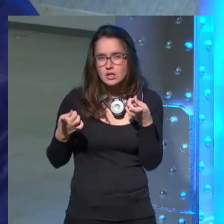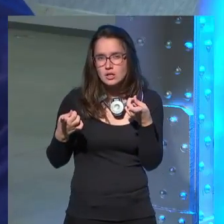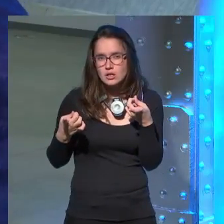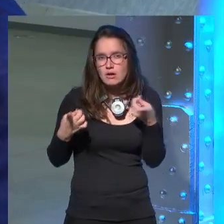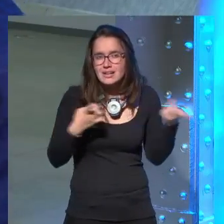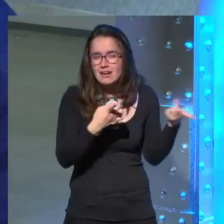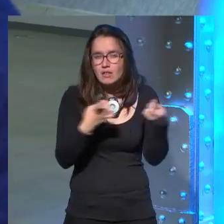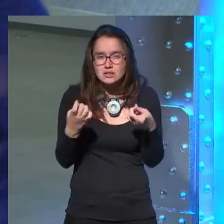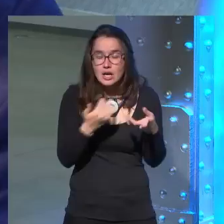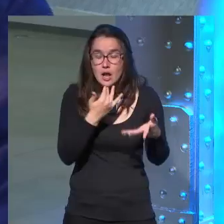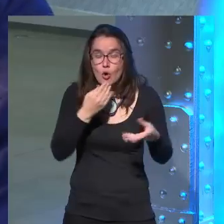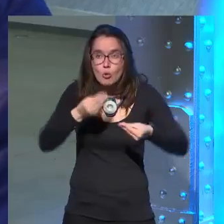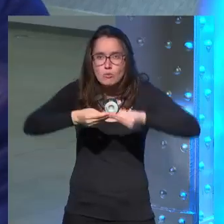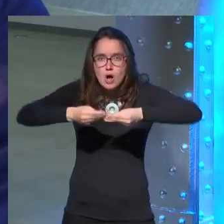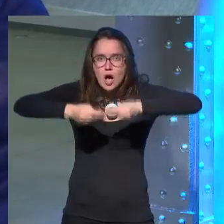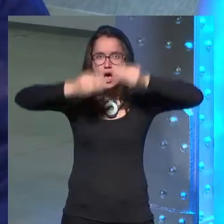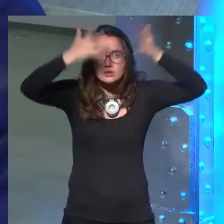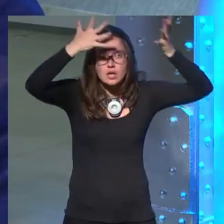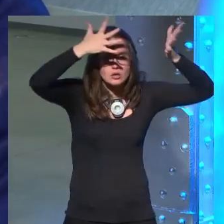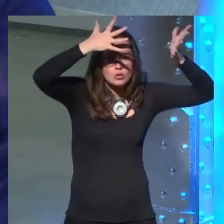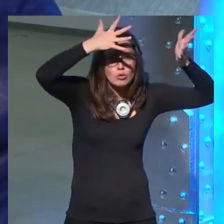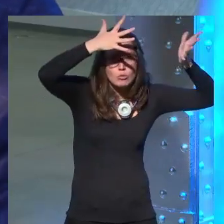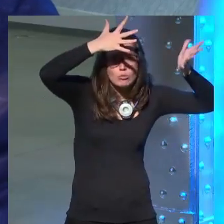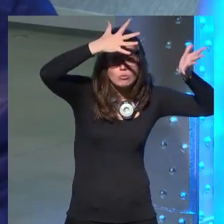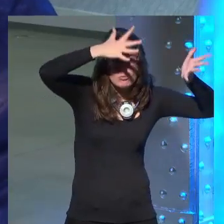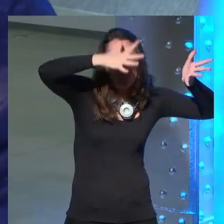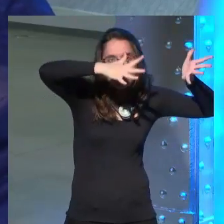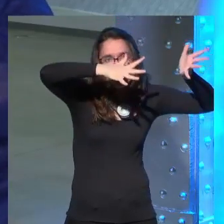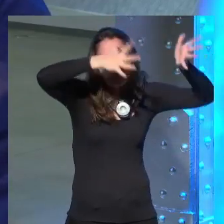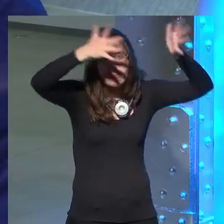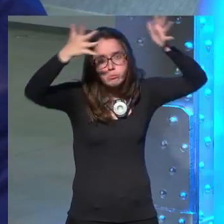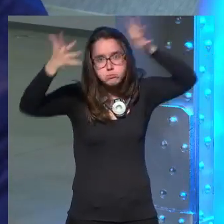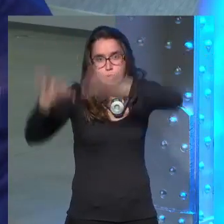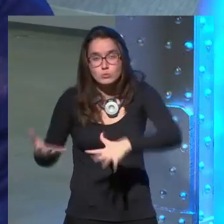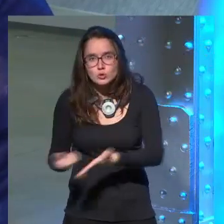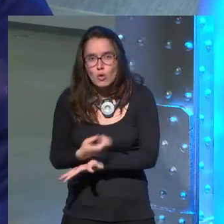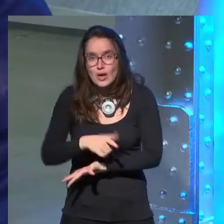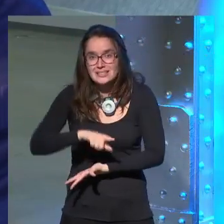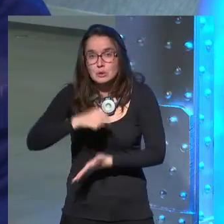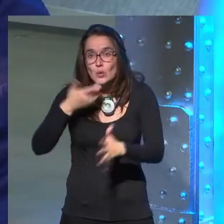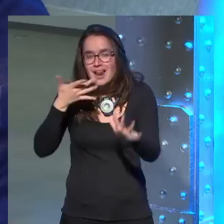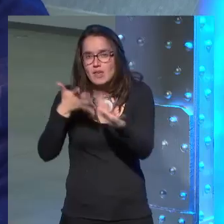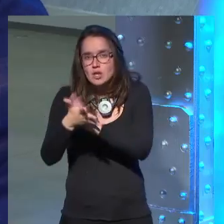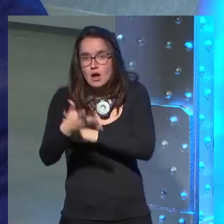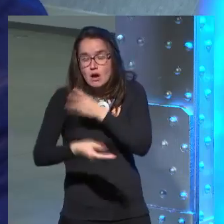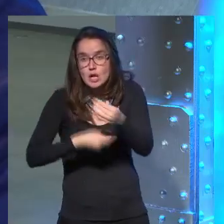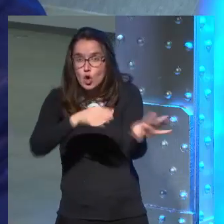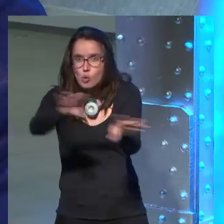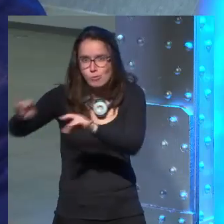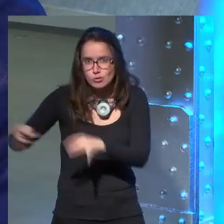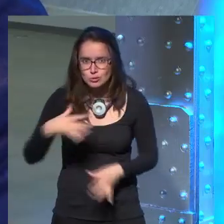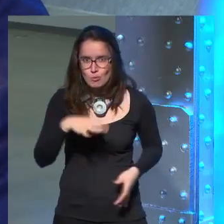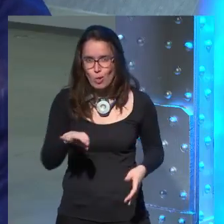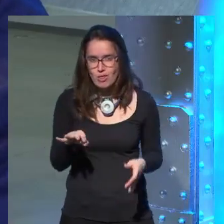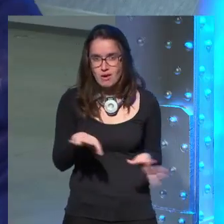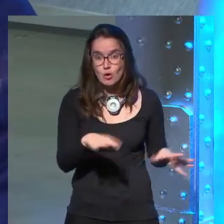it, going against the whole spirit of that definition and giving it tangibility. Well, as soon as you make it tangible,